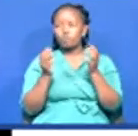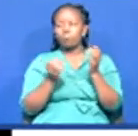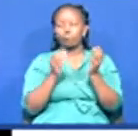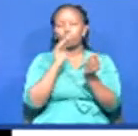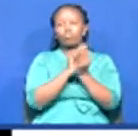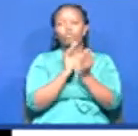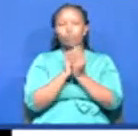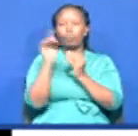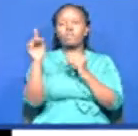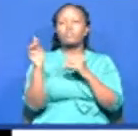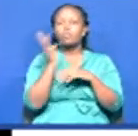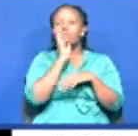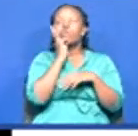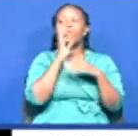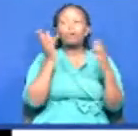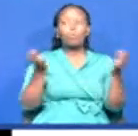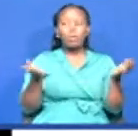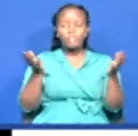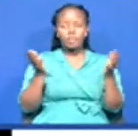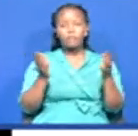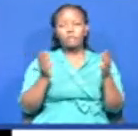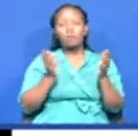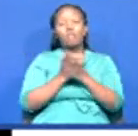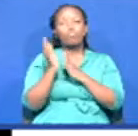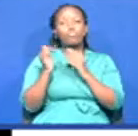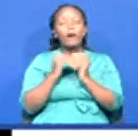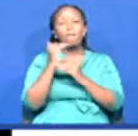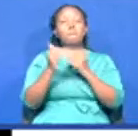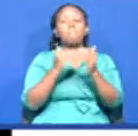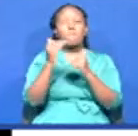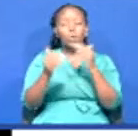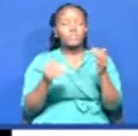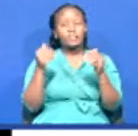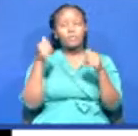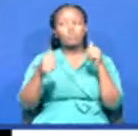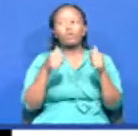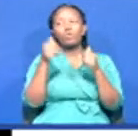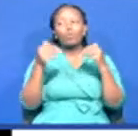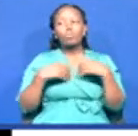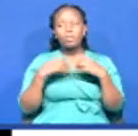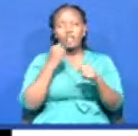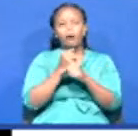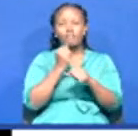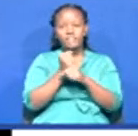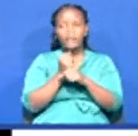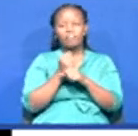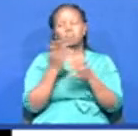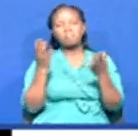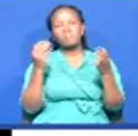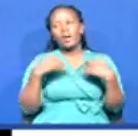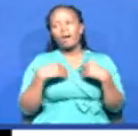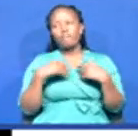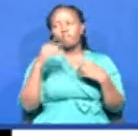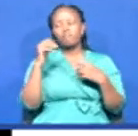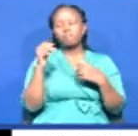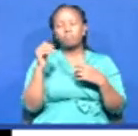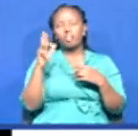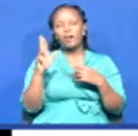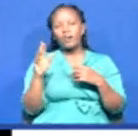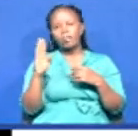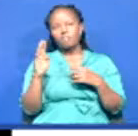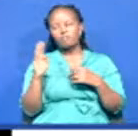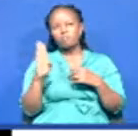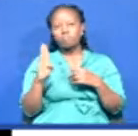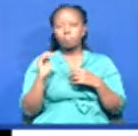of coming up with this water, there's a process that you have done some R&D, in coming up with